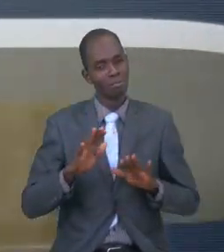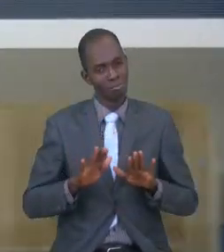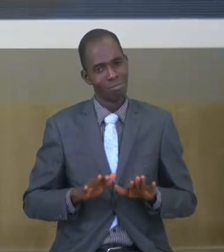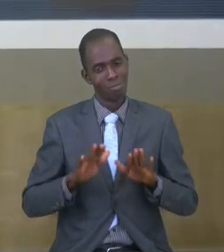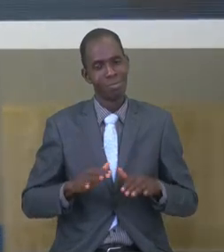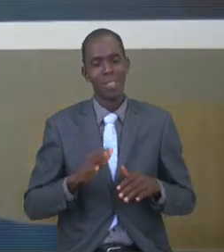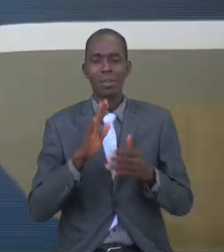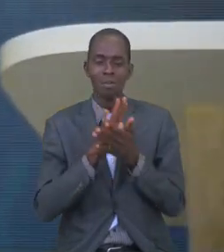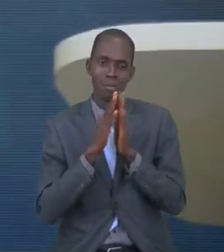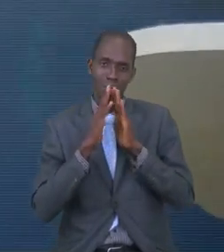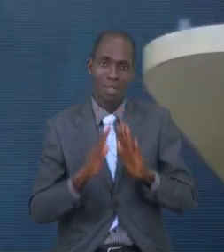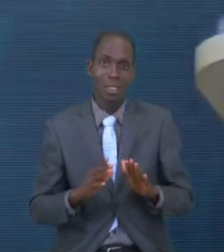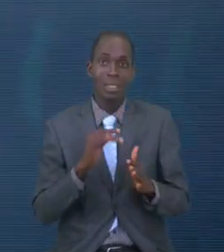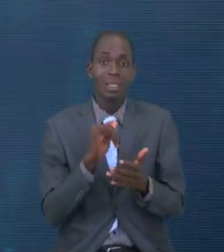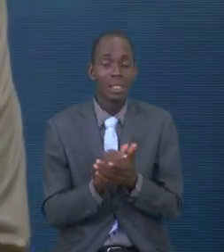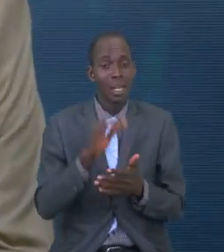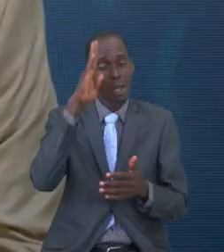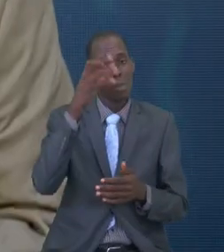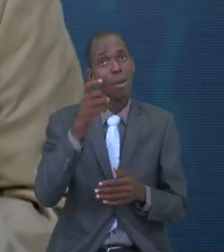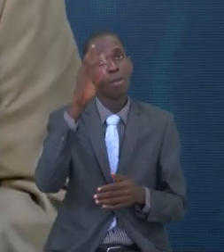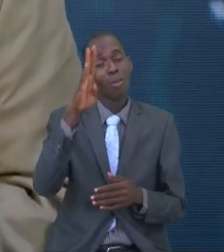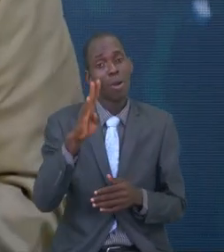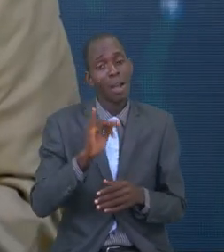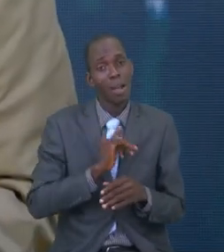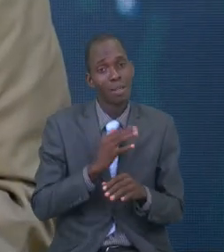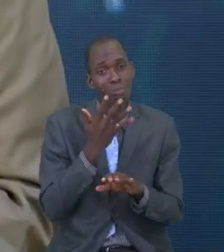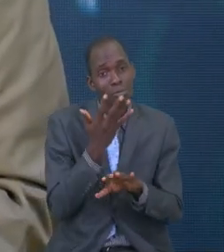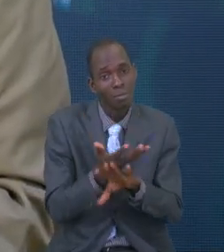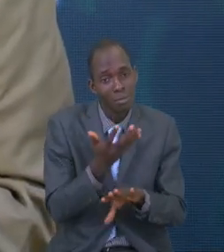of God, I plead for my life.